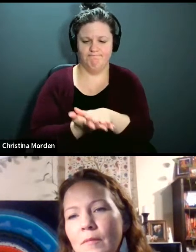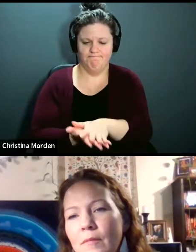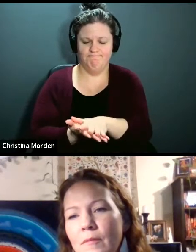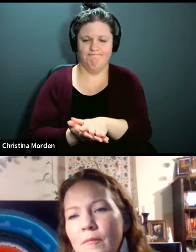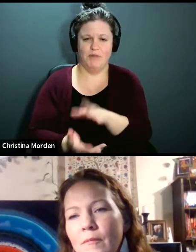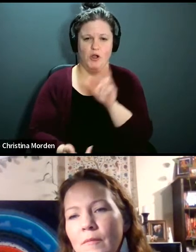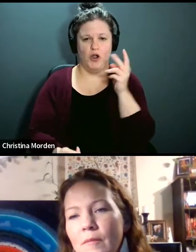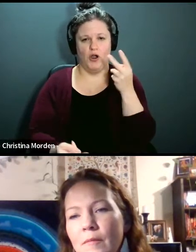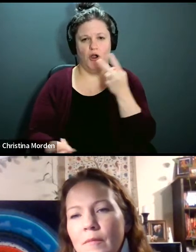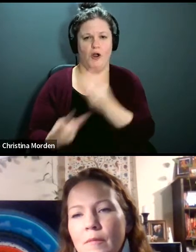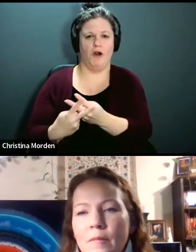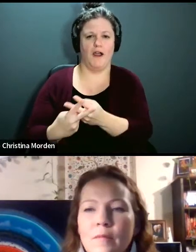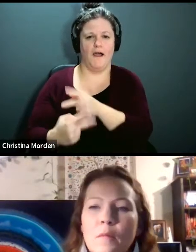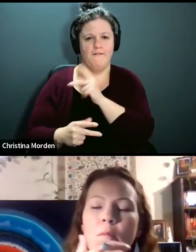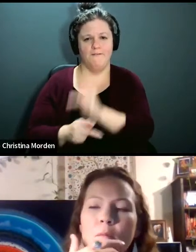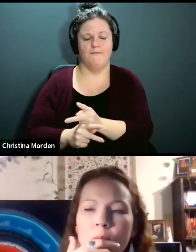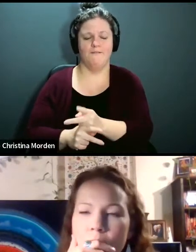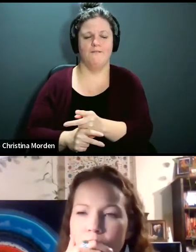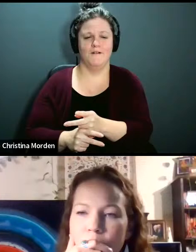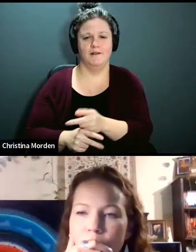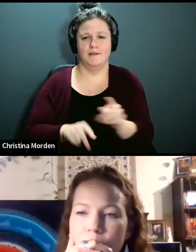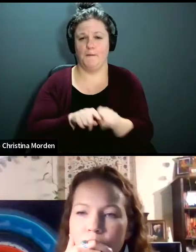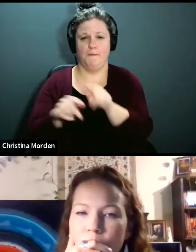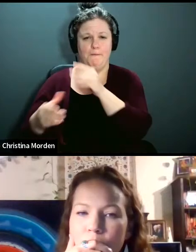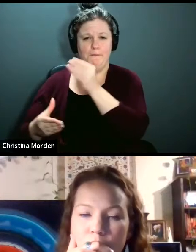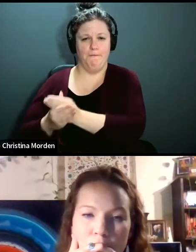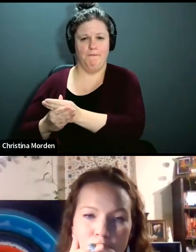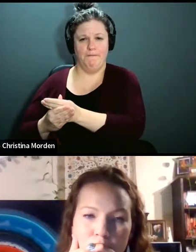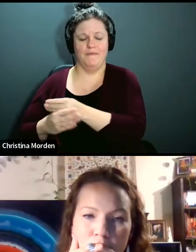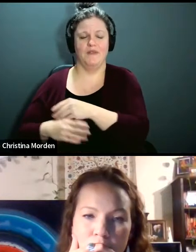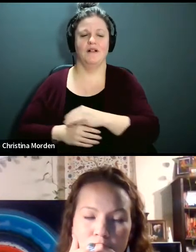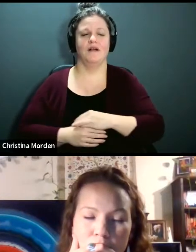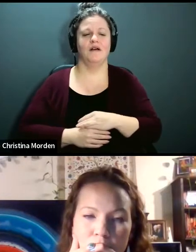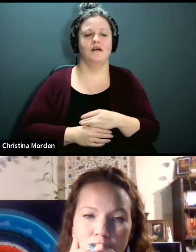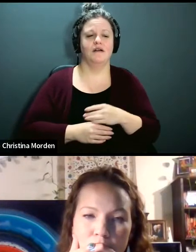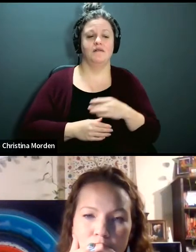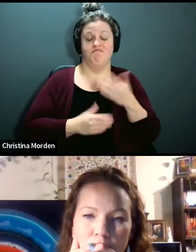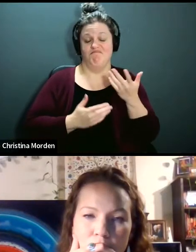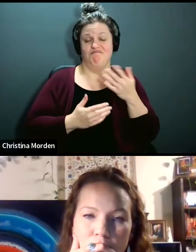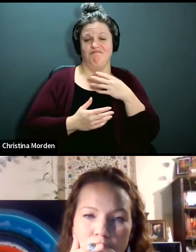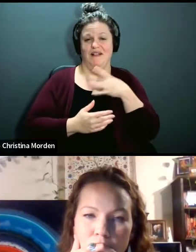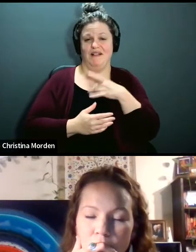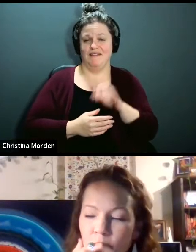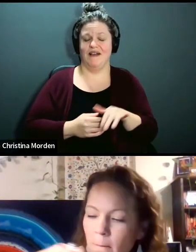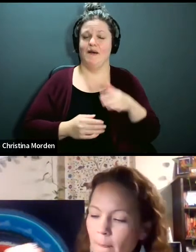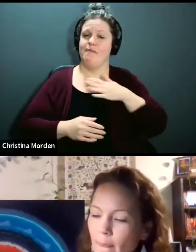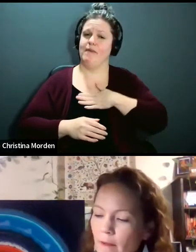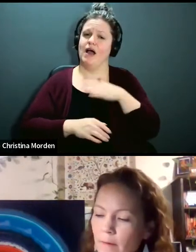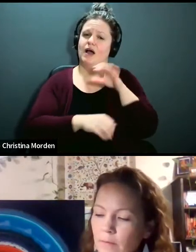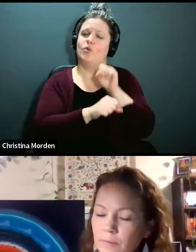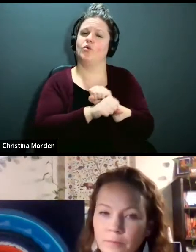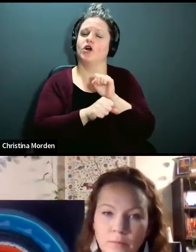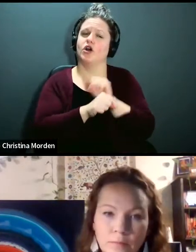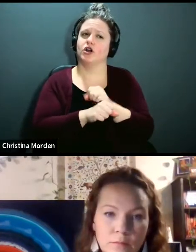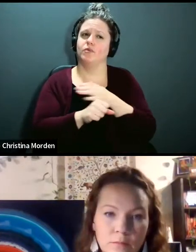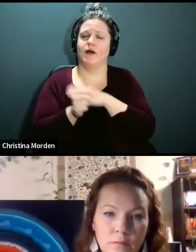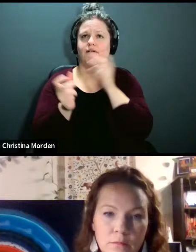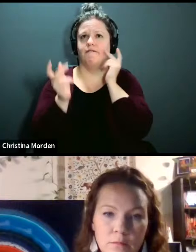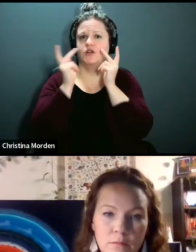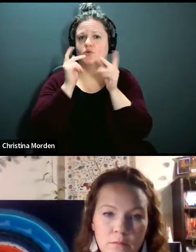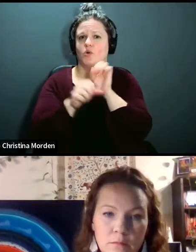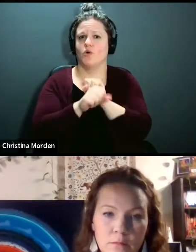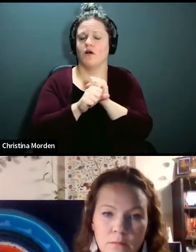work um my writing work and my my visual work is I'm really interested in in Hidden